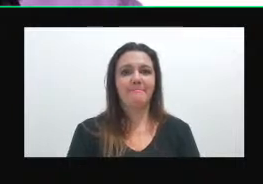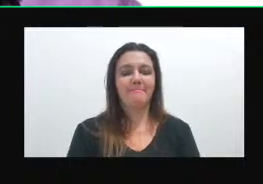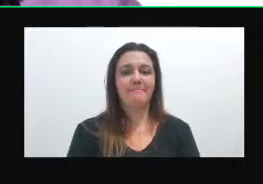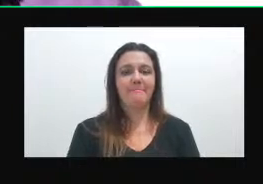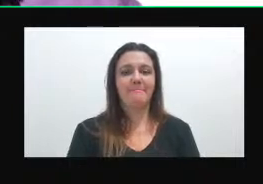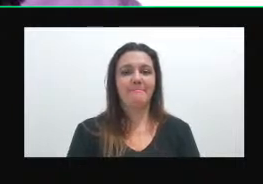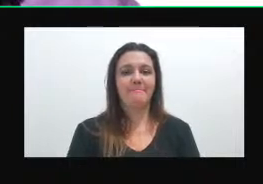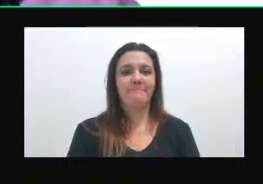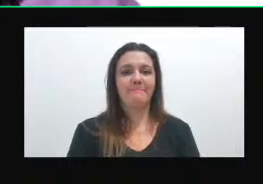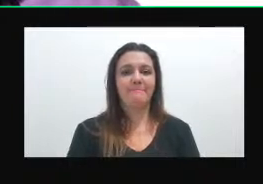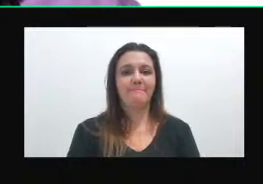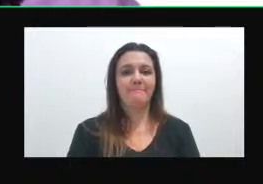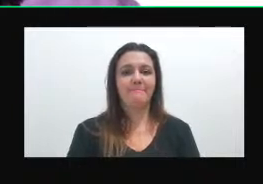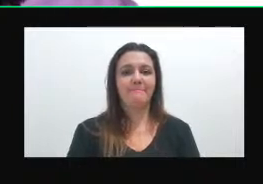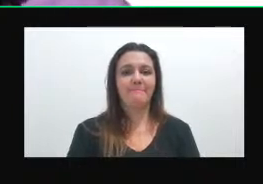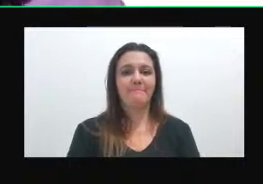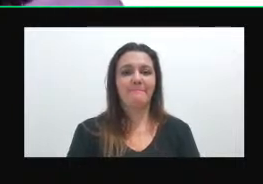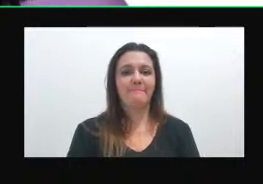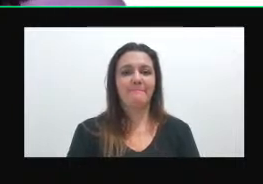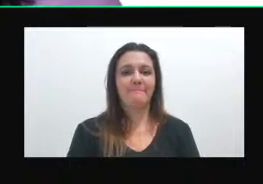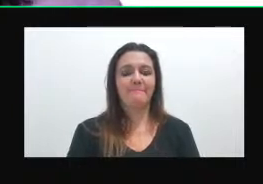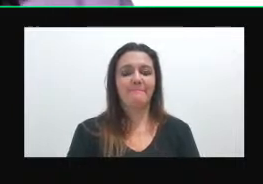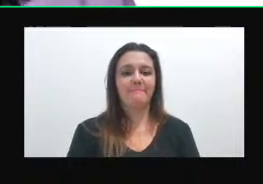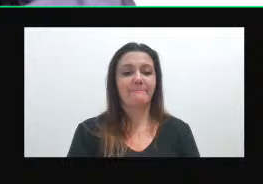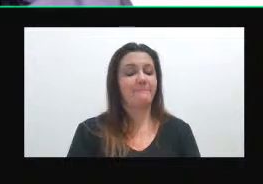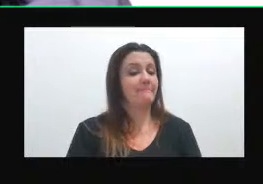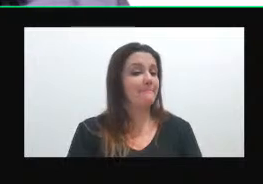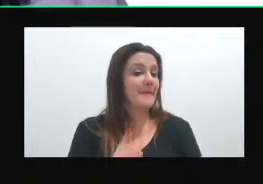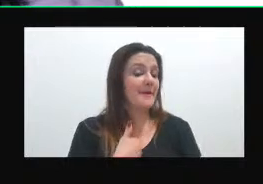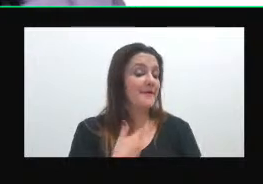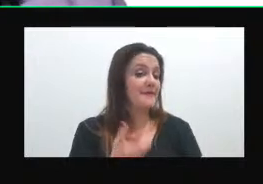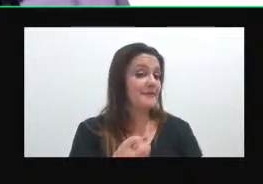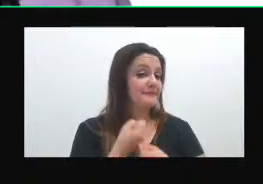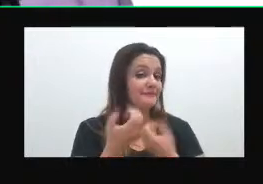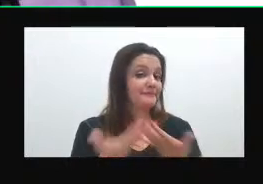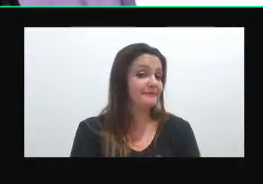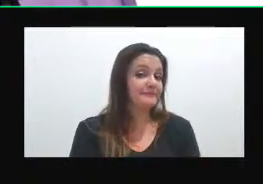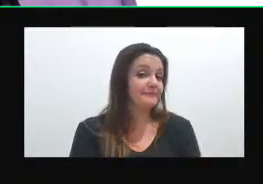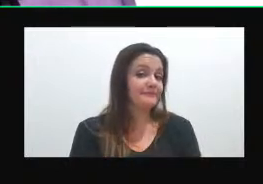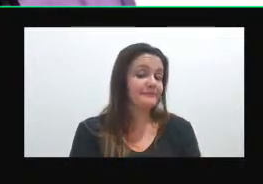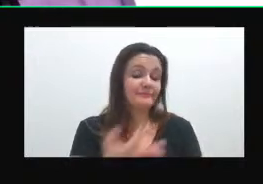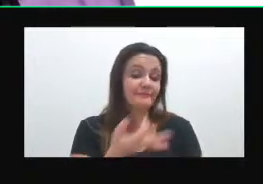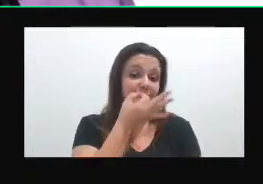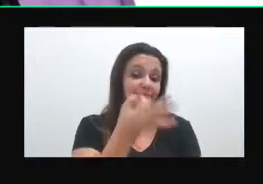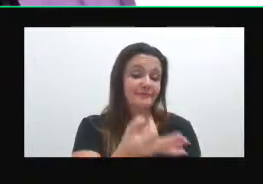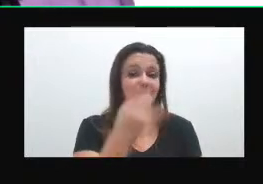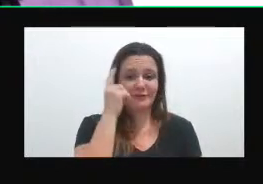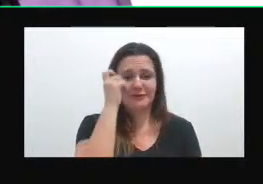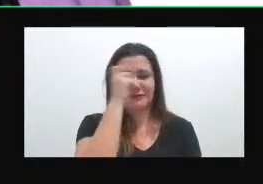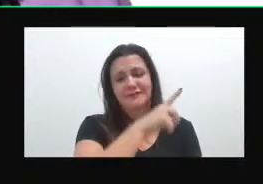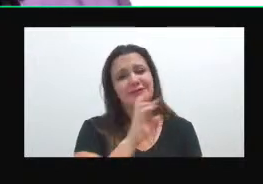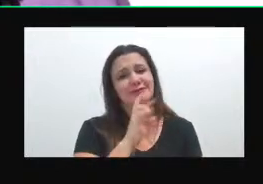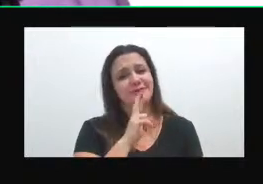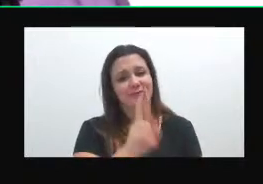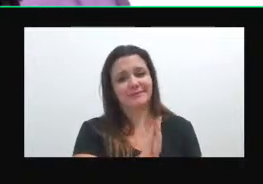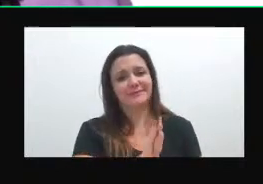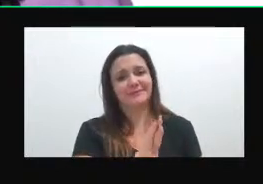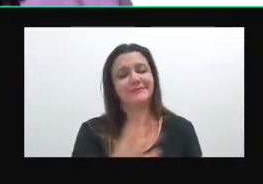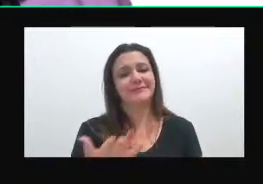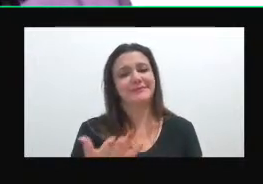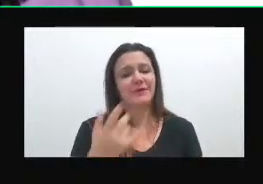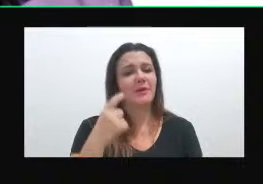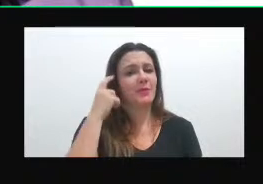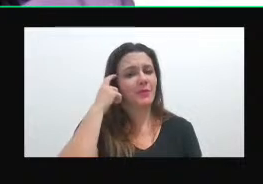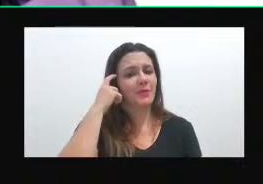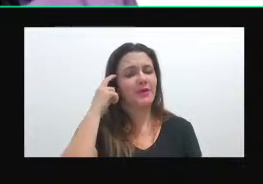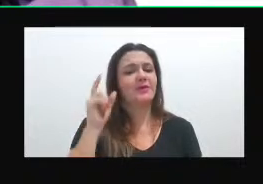what can I say? I think it's something that is a very difficult thing to answer. I think showing interest is the first step. So